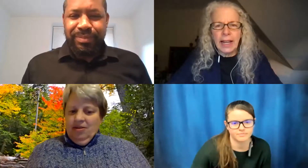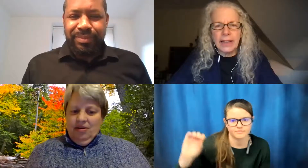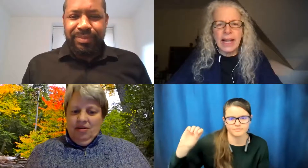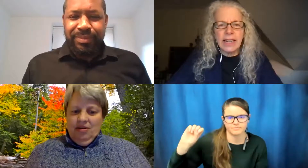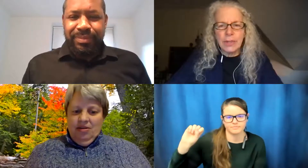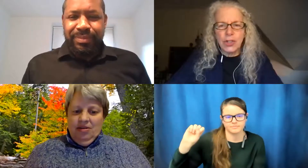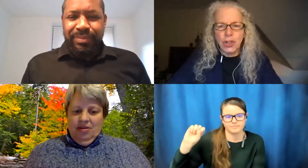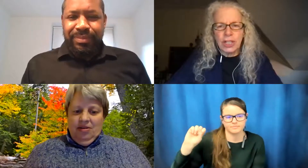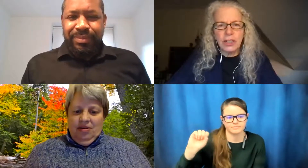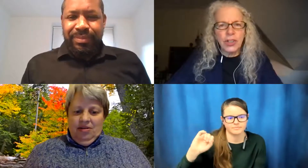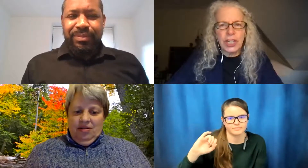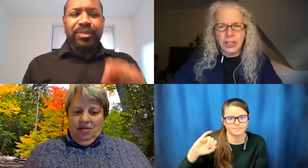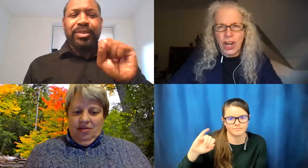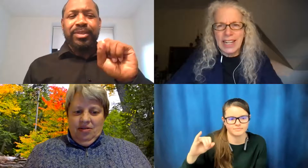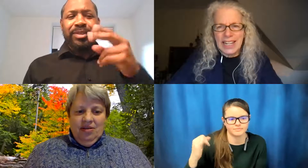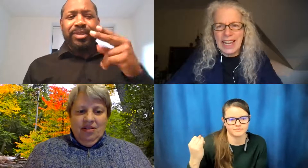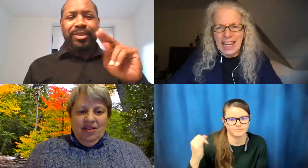SHAUNA, and the last name is Jehle,